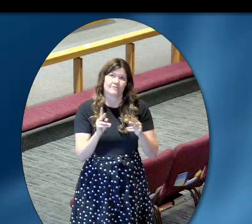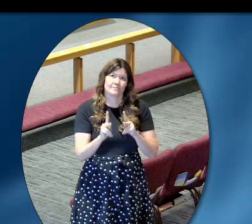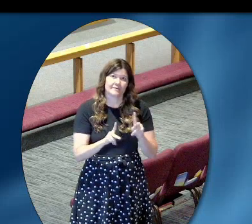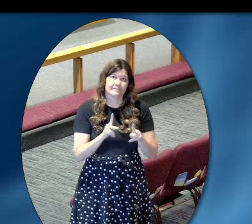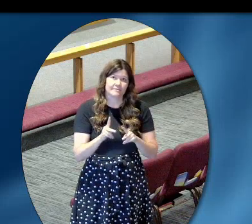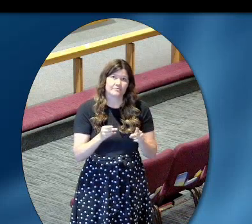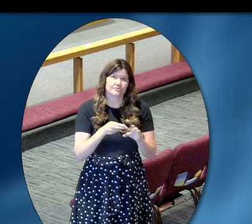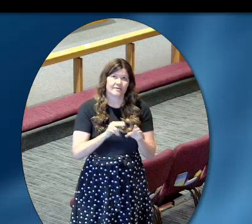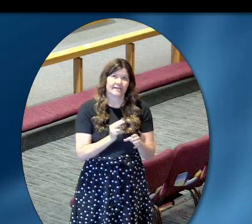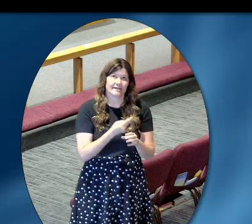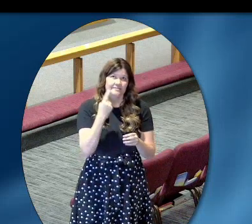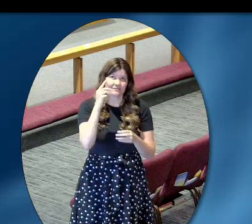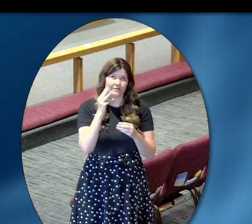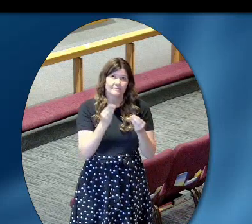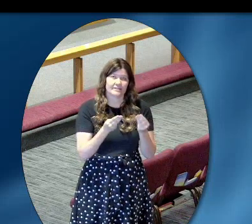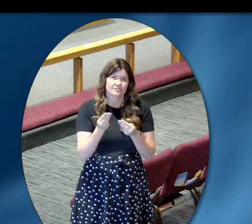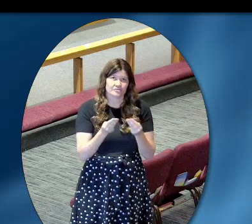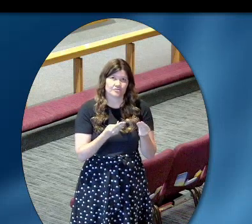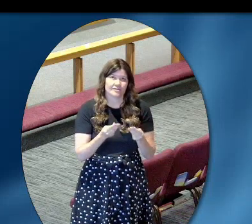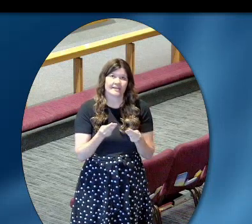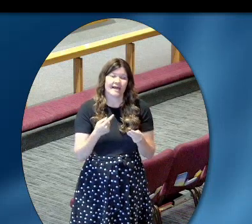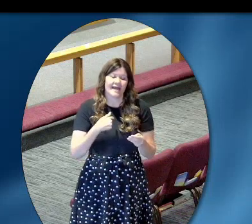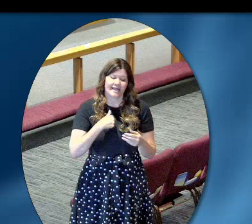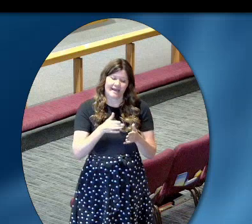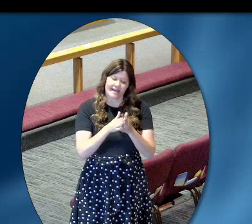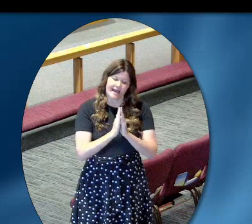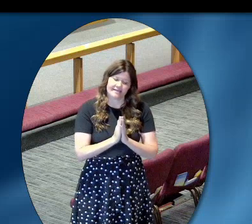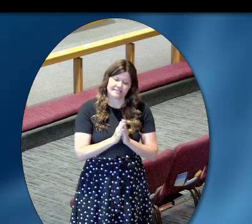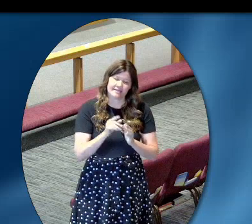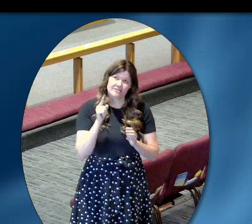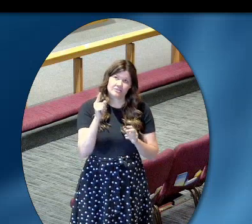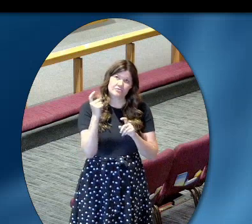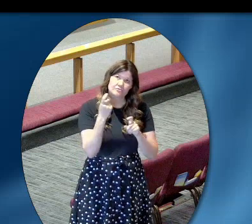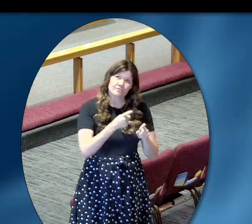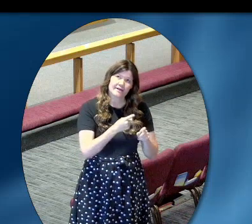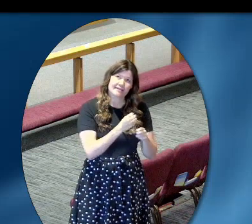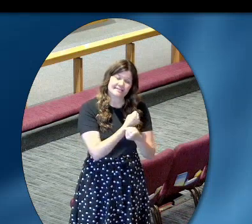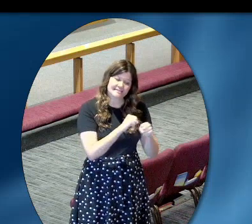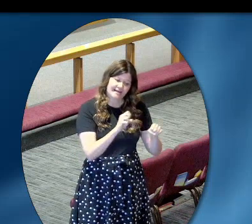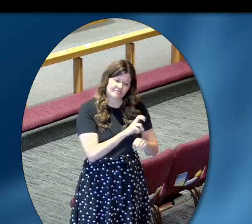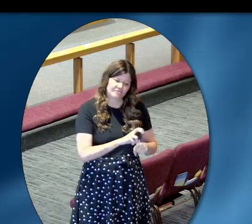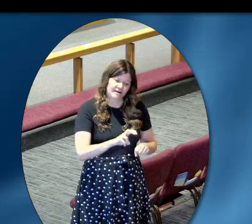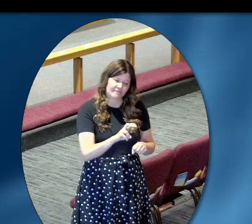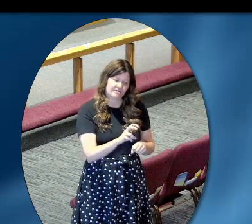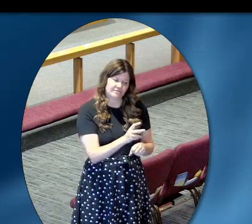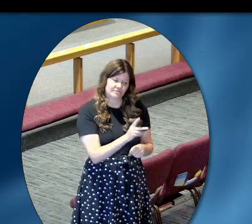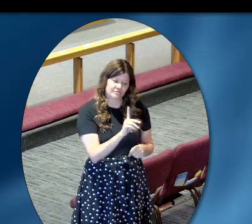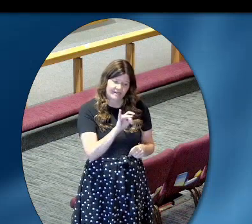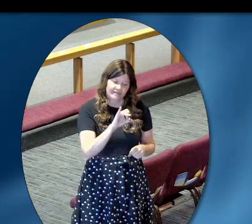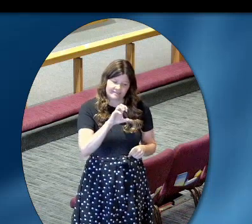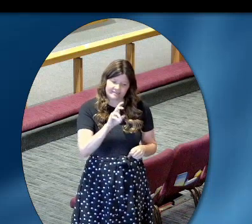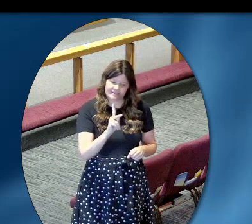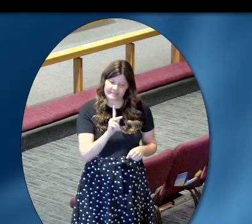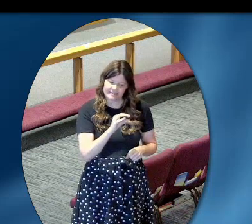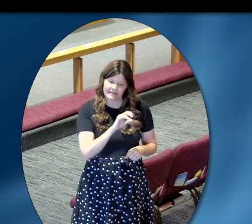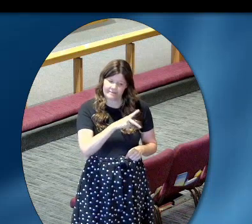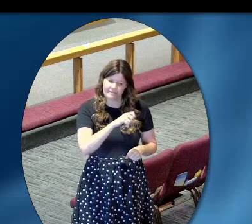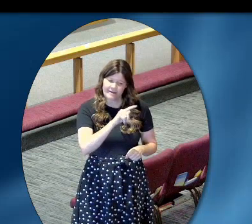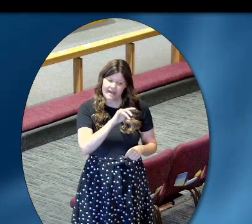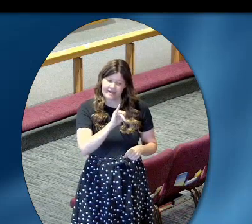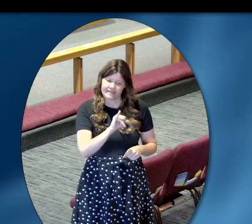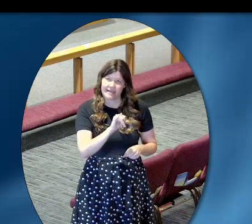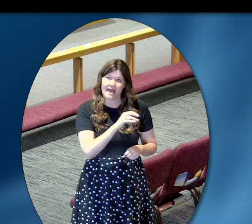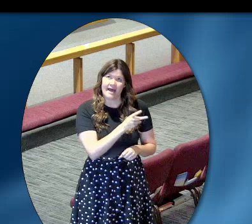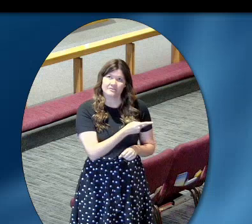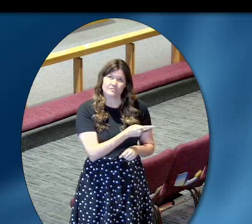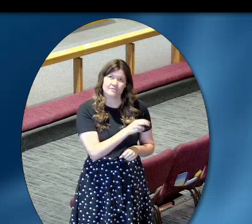with us. And I ask especially this week that you would grant safe travel to Dick and Patty as they head back up north,